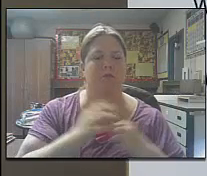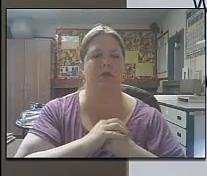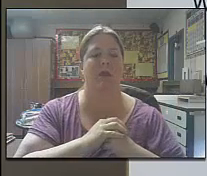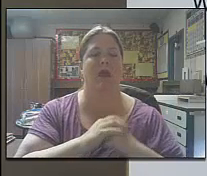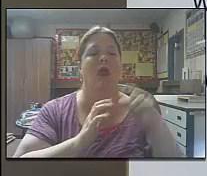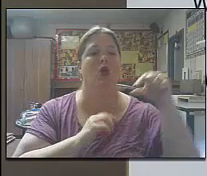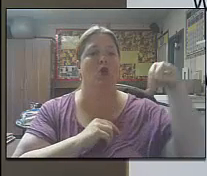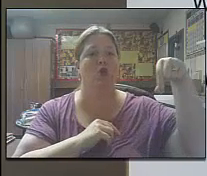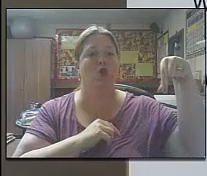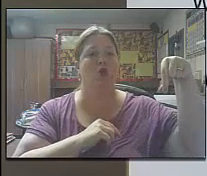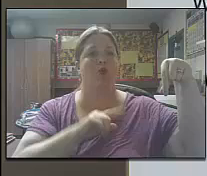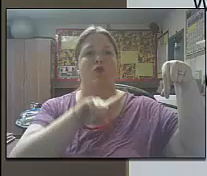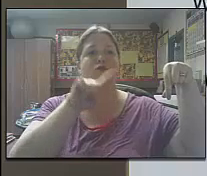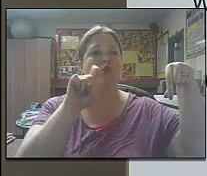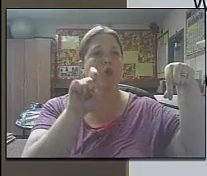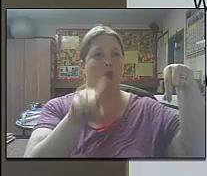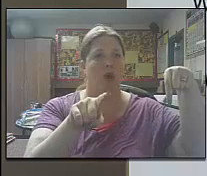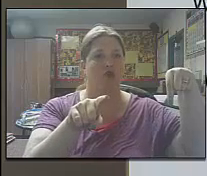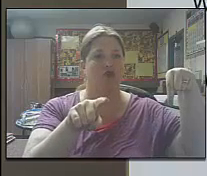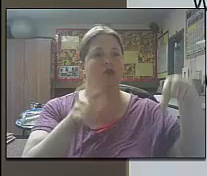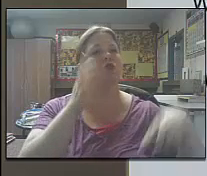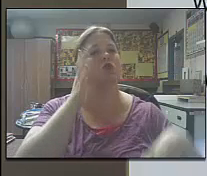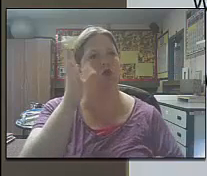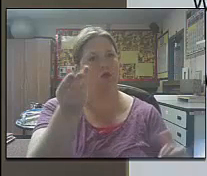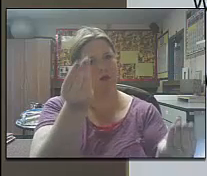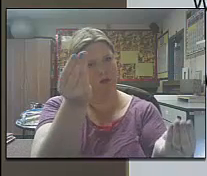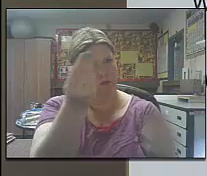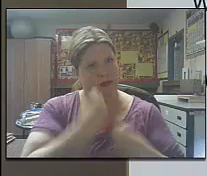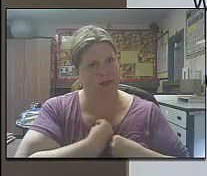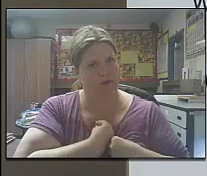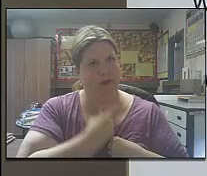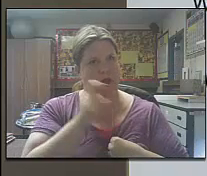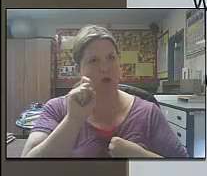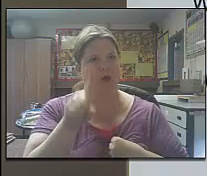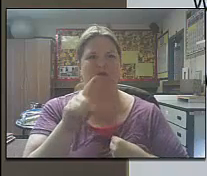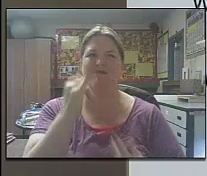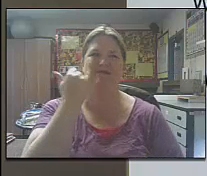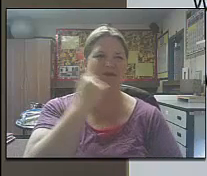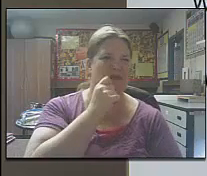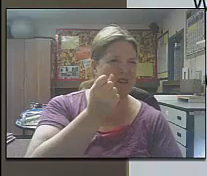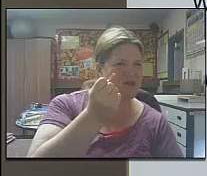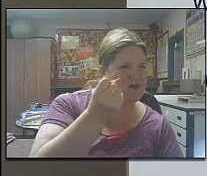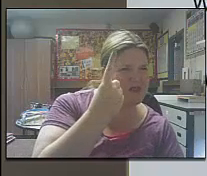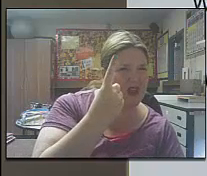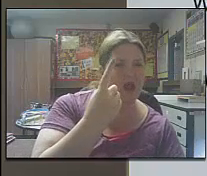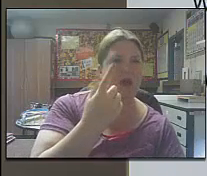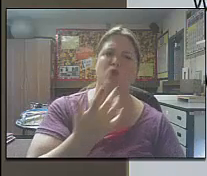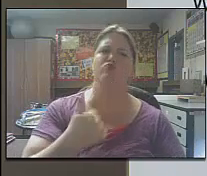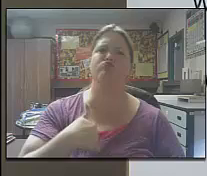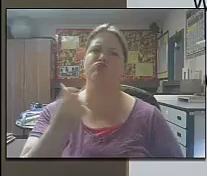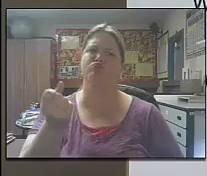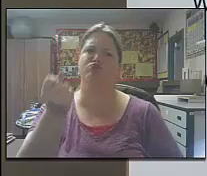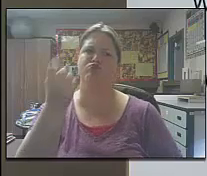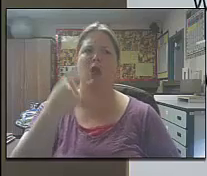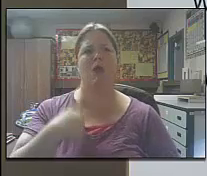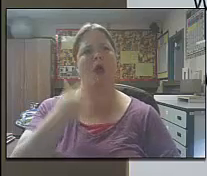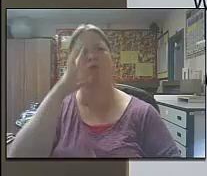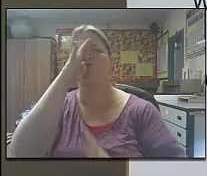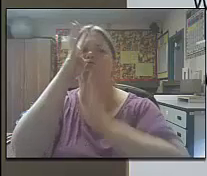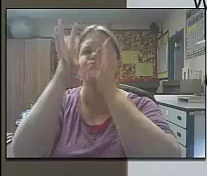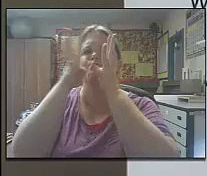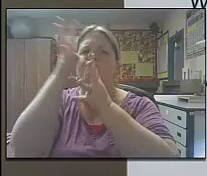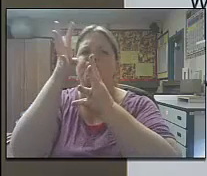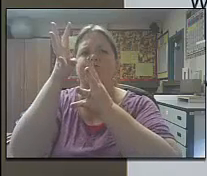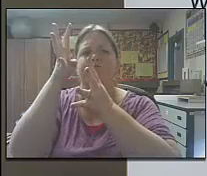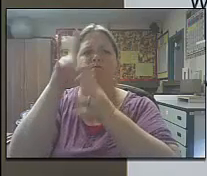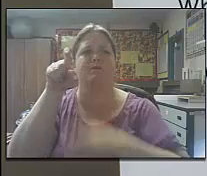And question. You're going to go ahead and give me a question if you didn't understand something. If you did, then you can go ahead and come up with a problem